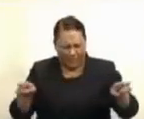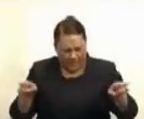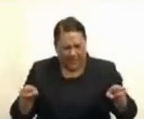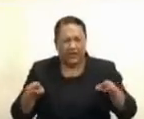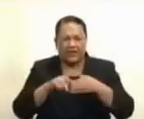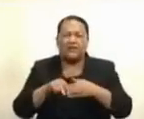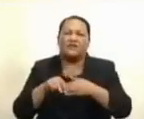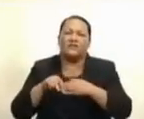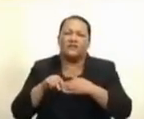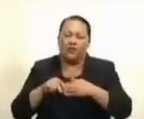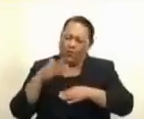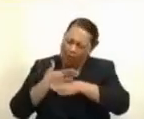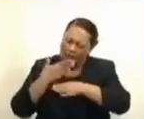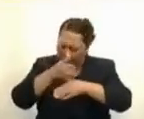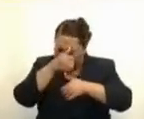who have worked tirelessly